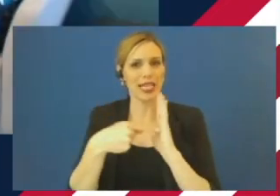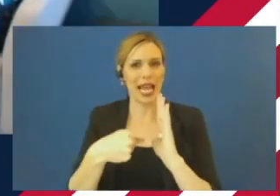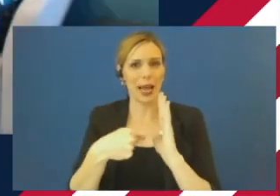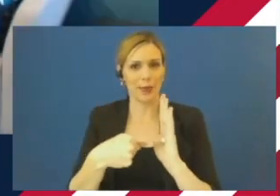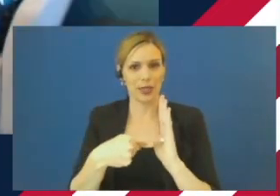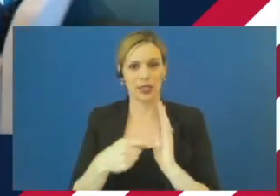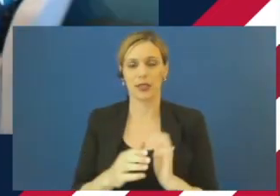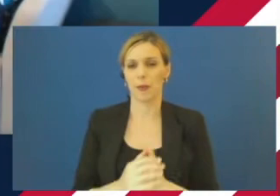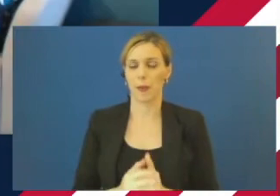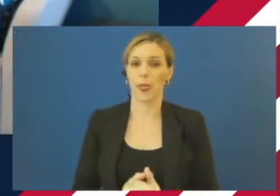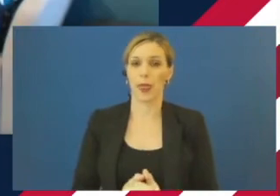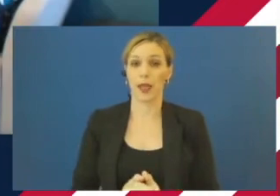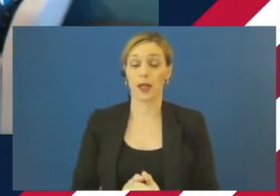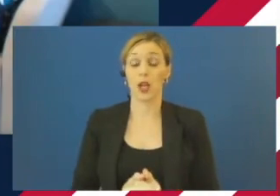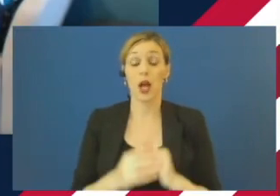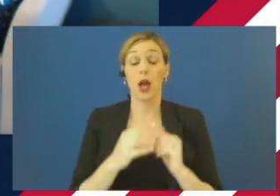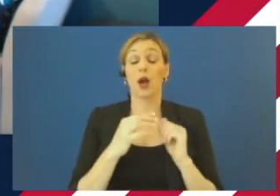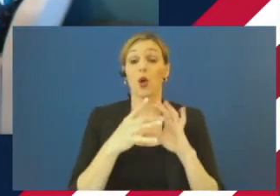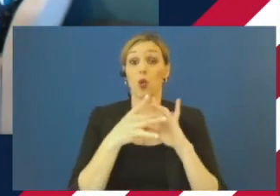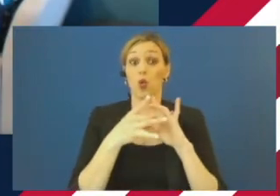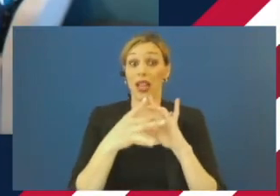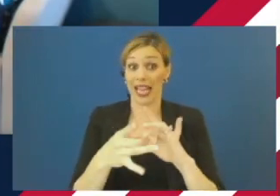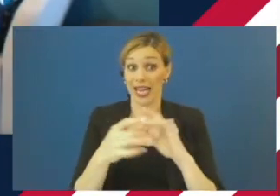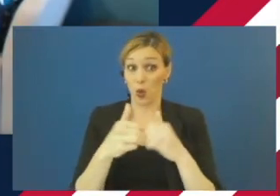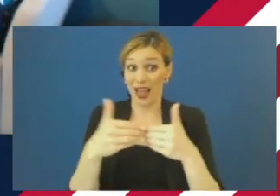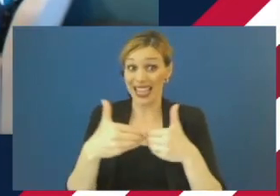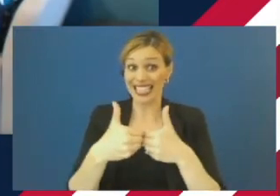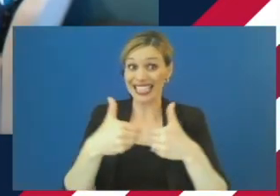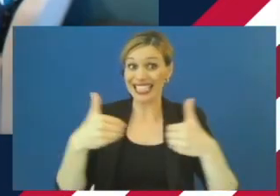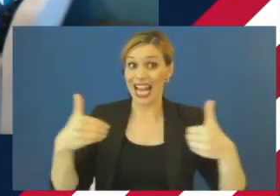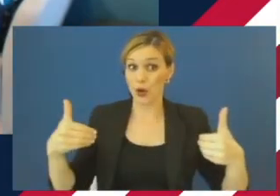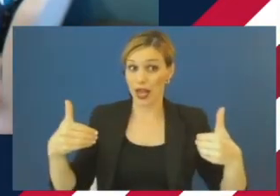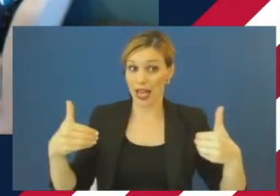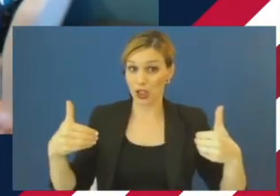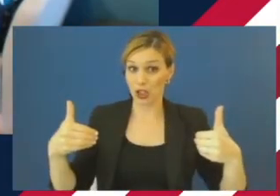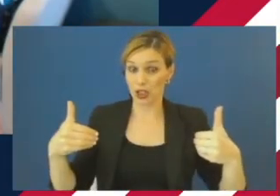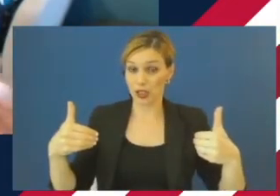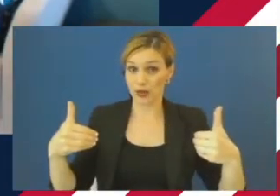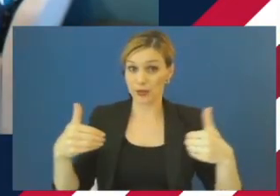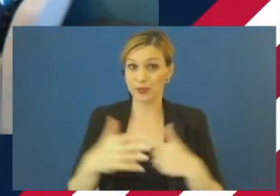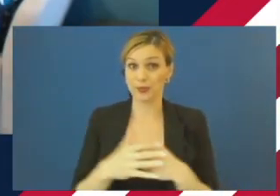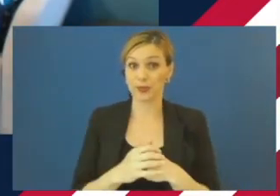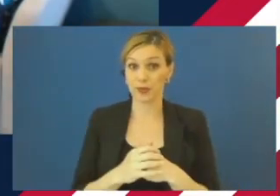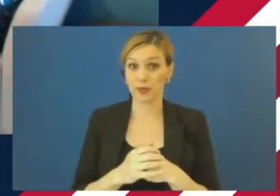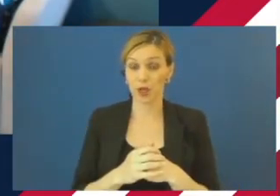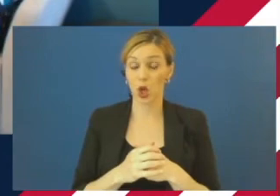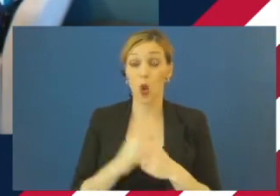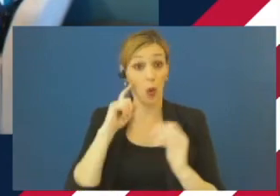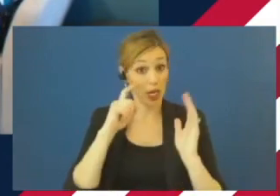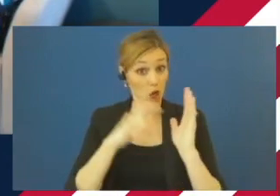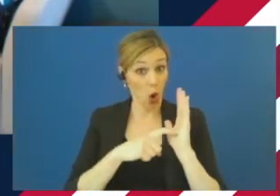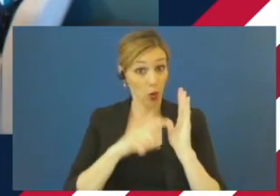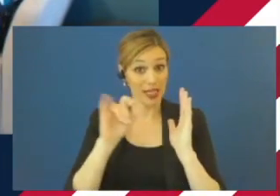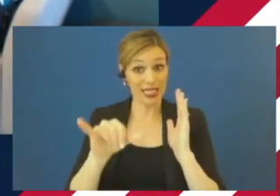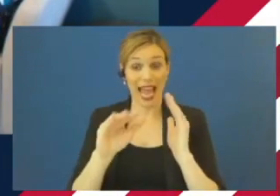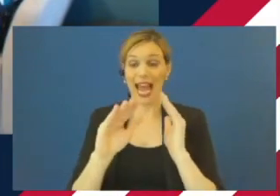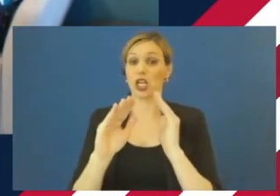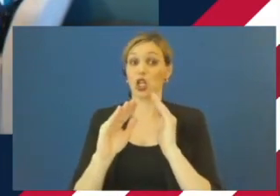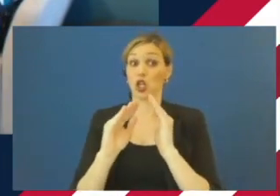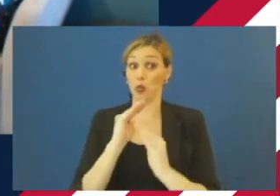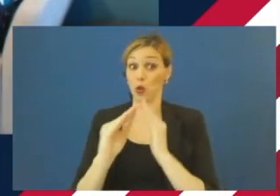Because of segregation, what we see is that communities that get